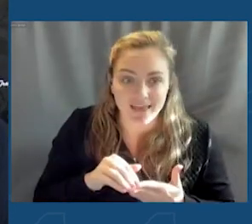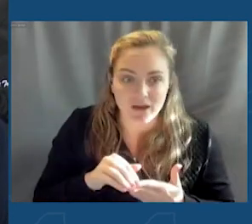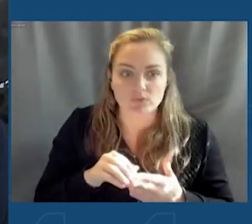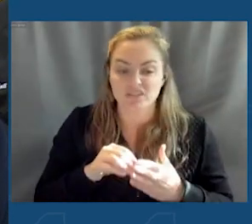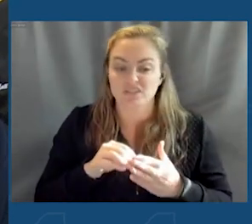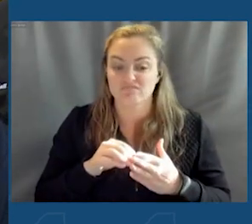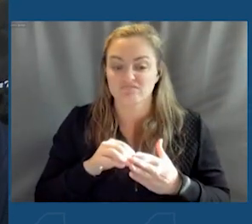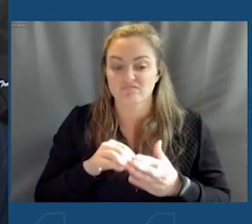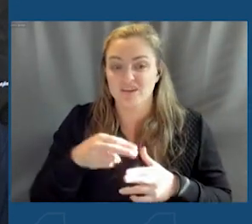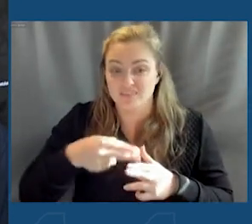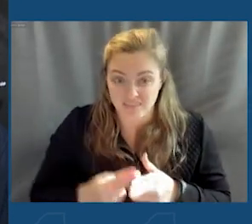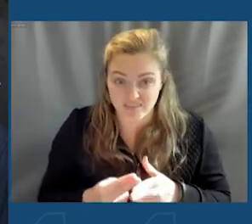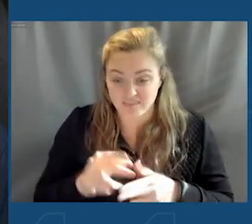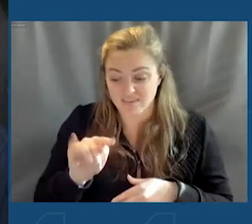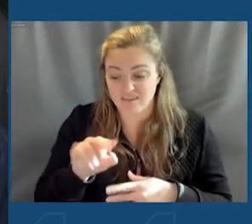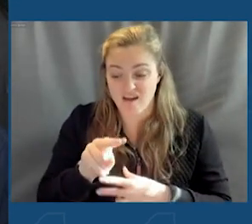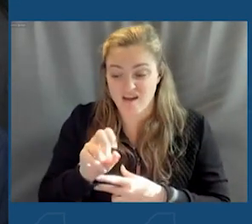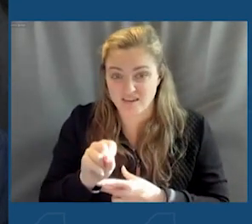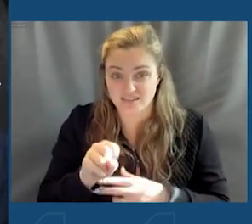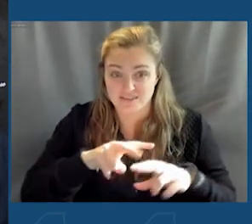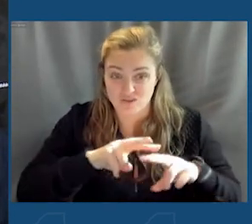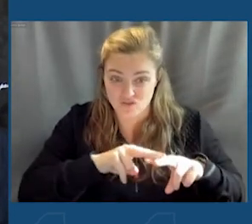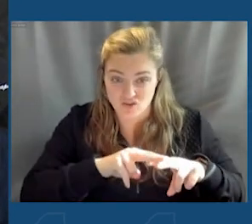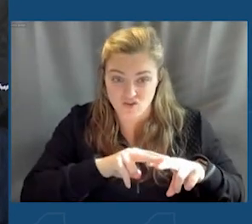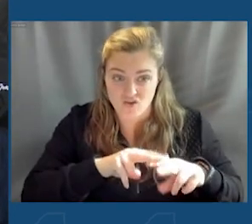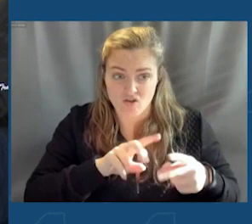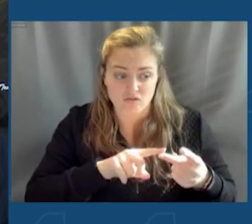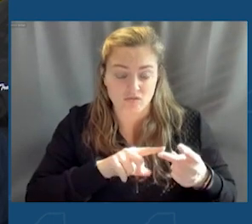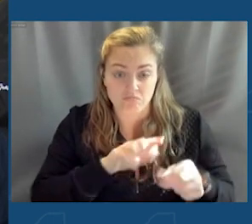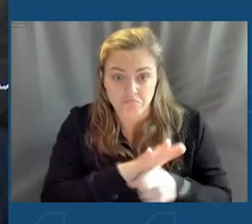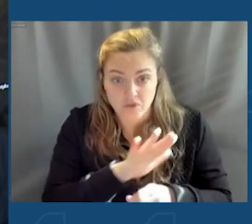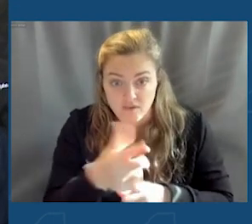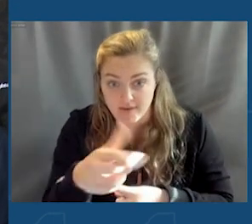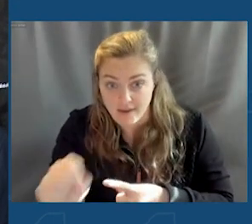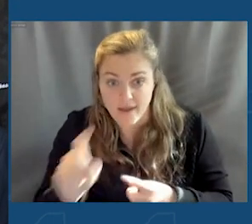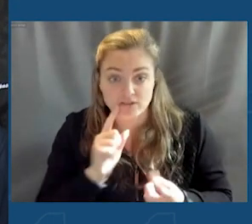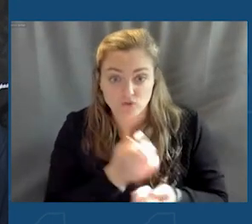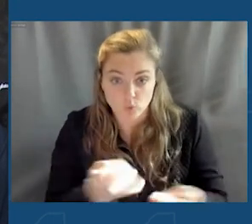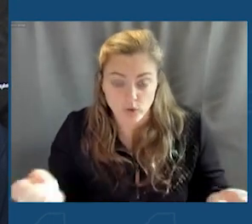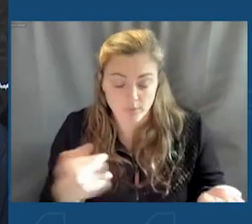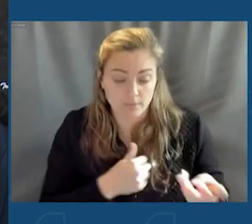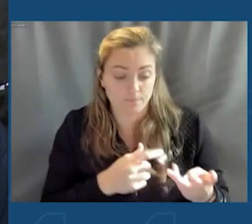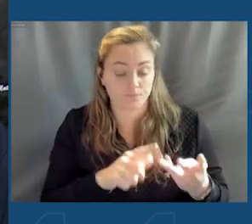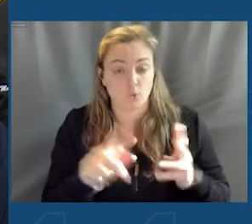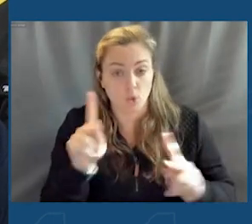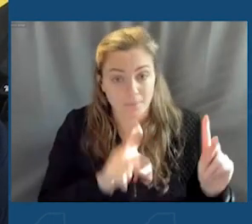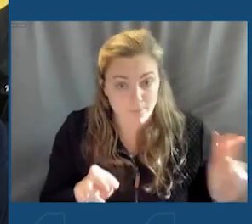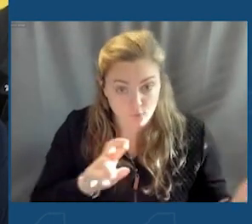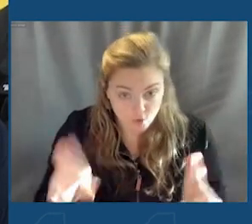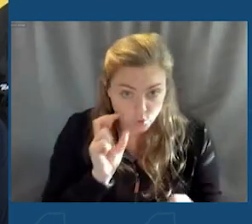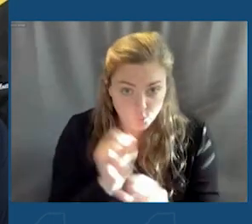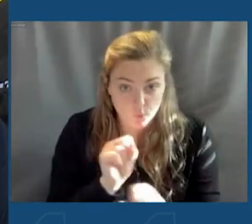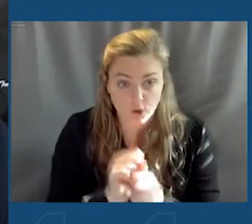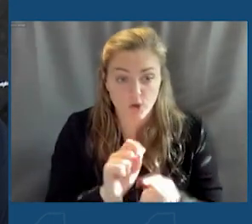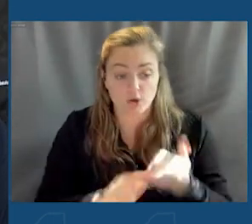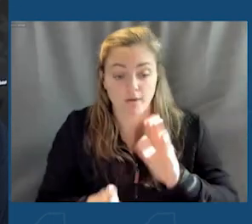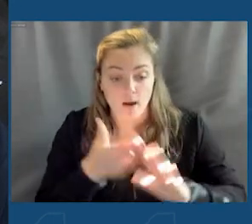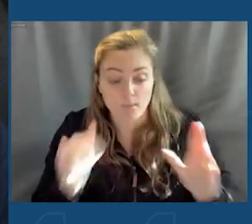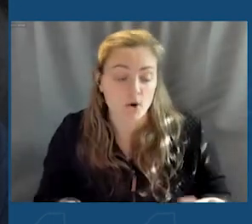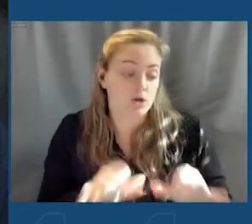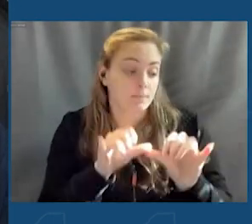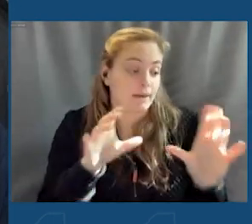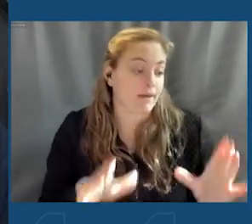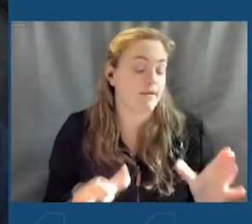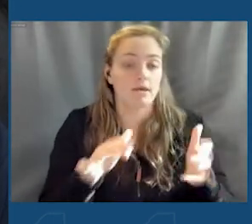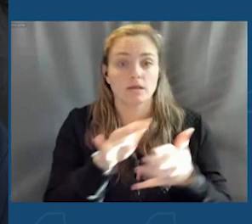salt. We have enough salt. We have plenty of fuel for our equipment. We have the people deployed, the operators, the mechanics,